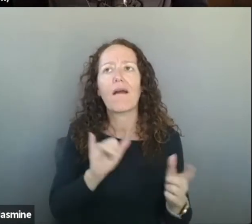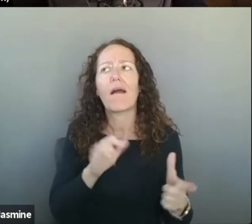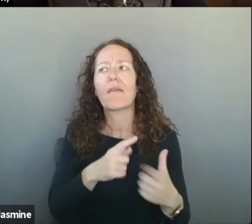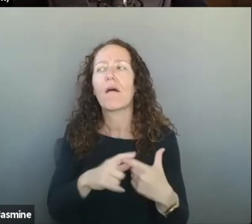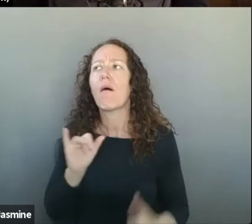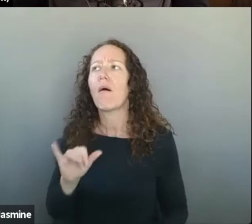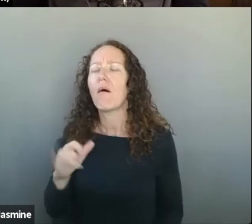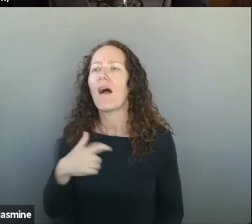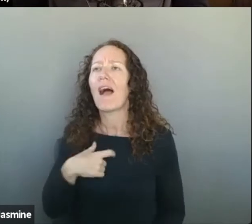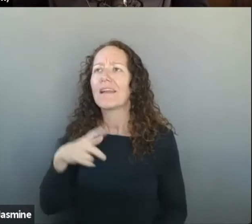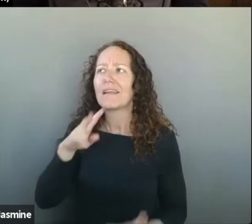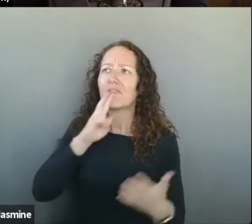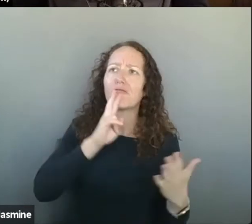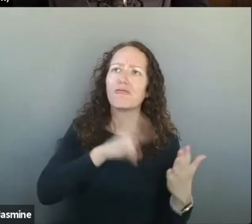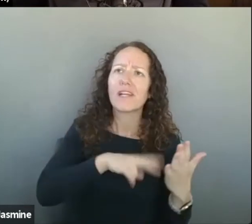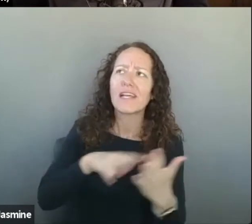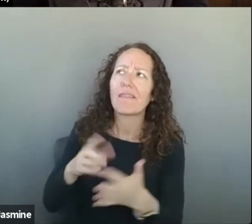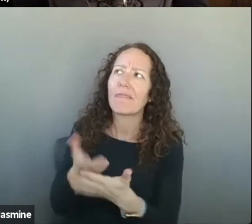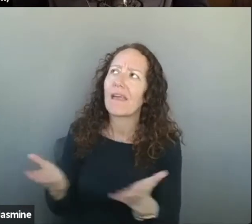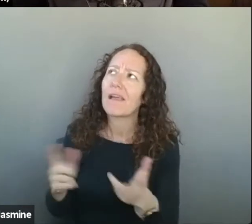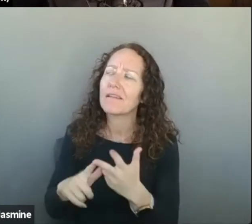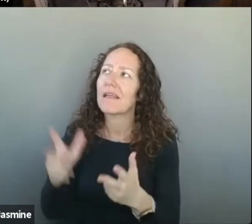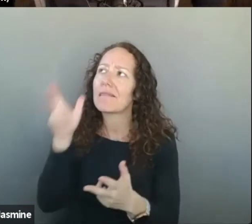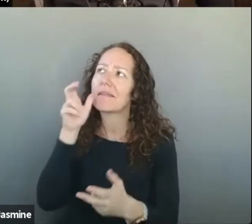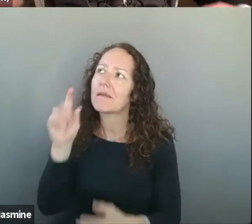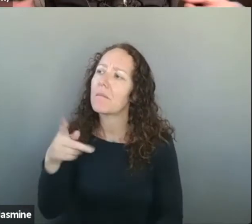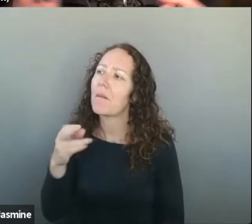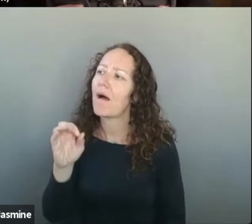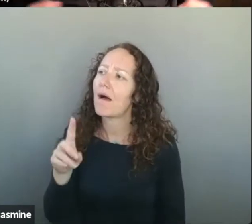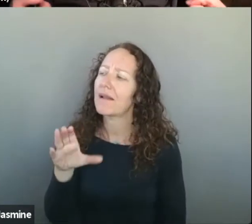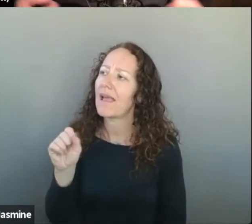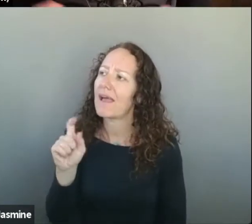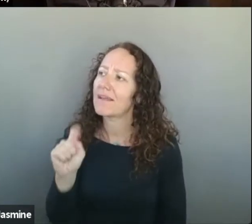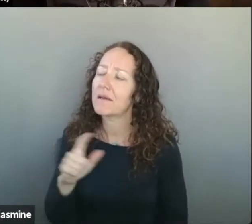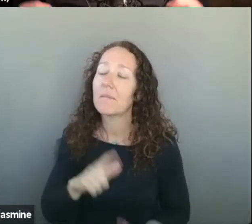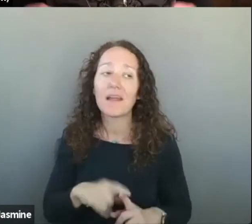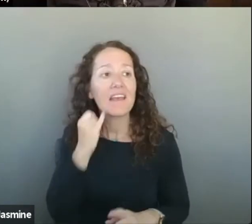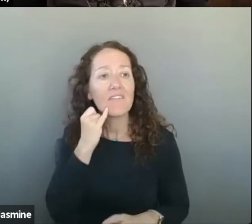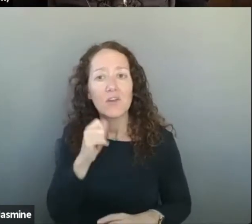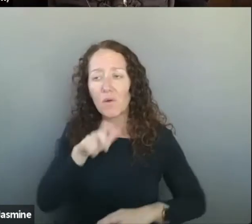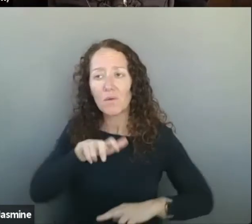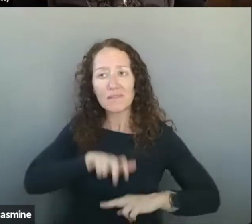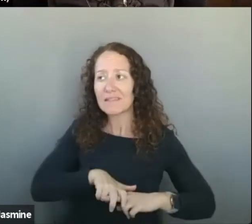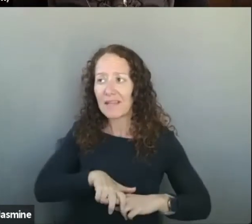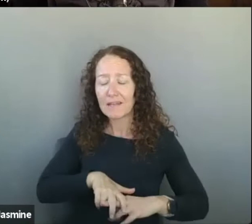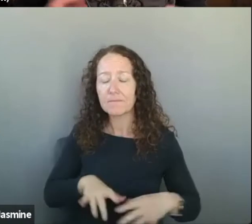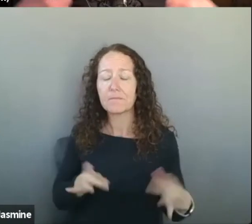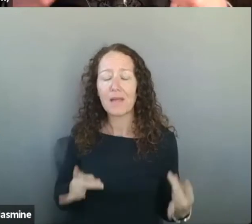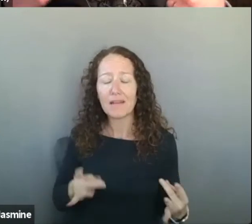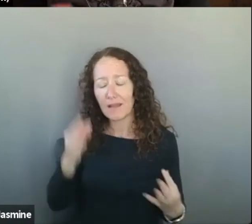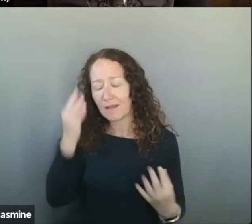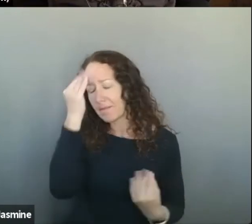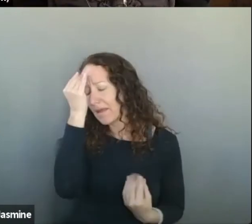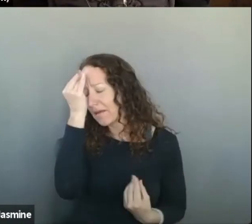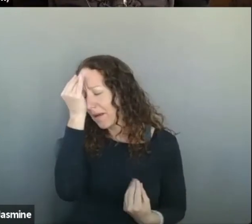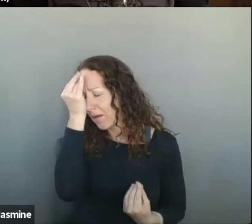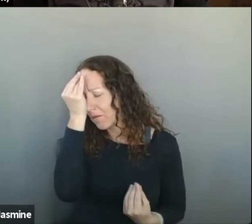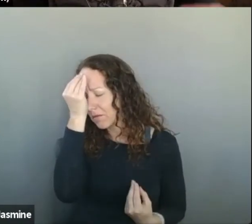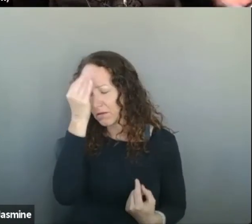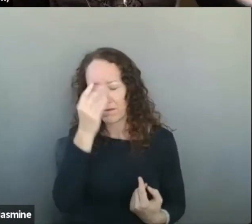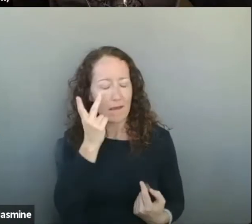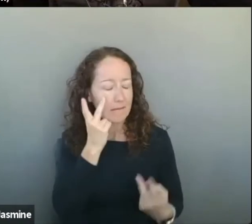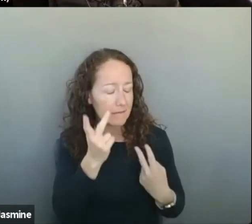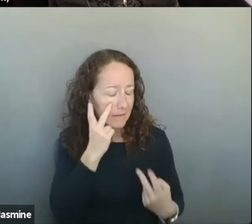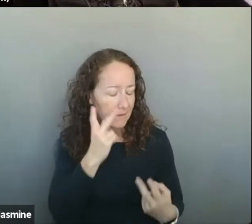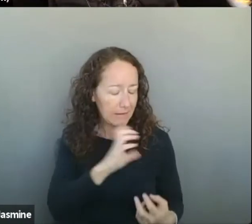But like sitting, meditating on like the tensions that you feel as a white person around the characteristics of white supremacy culture